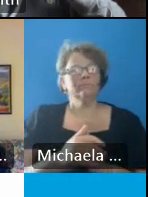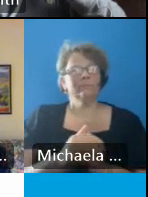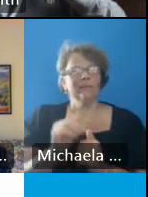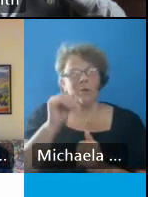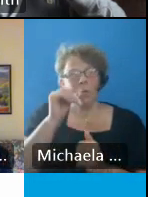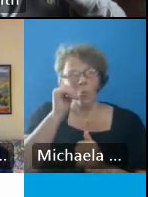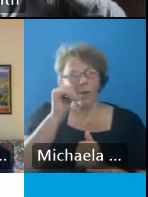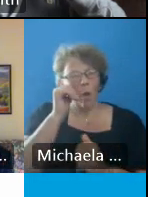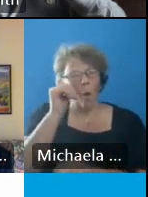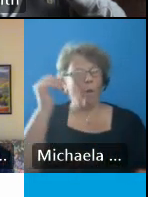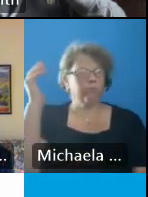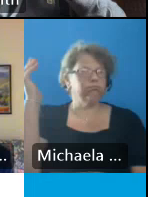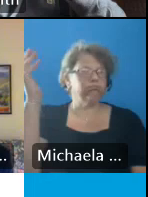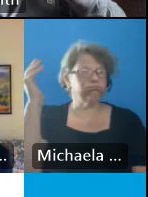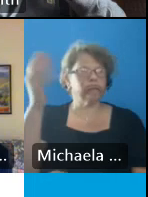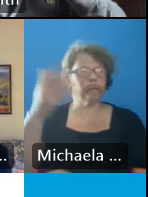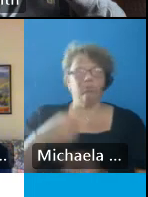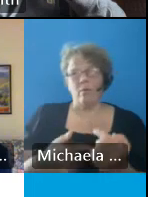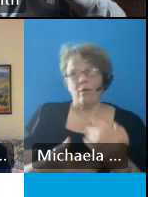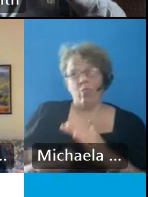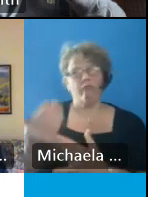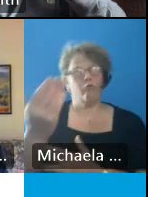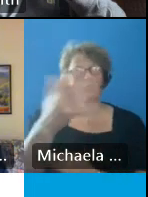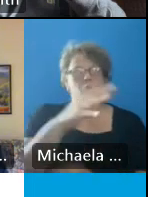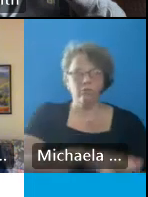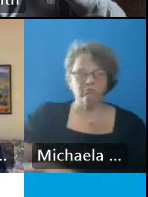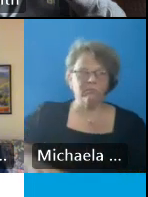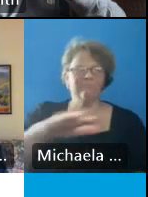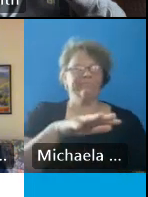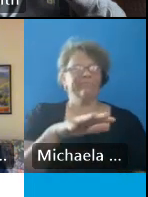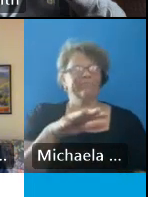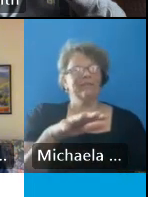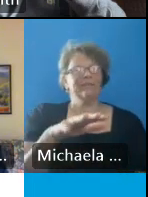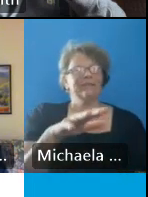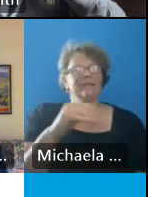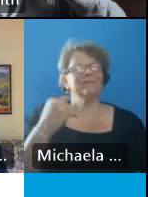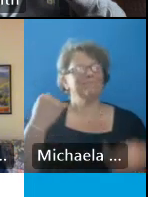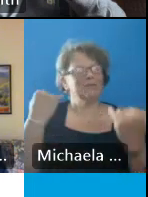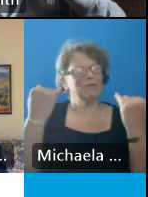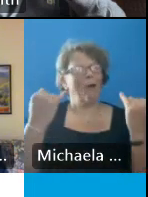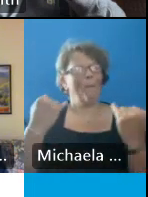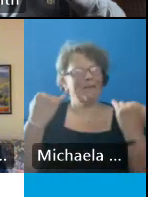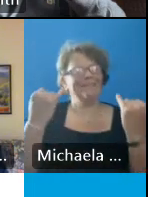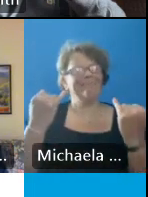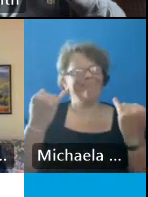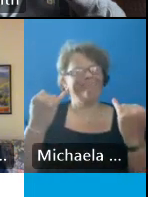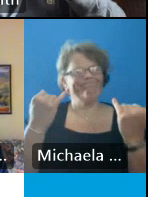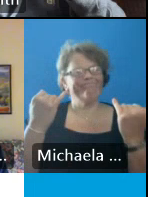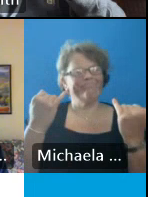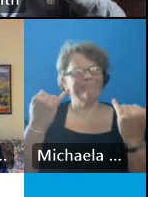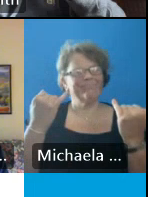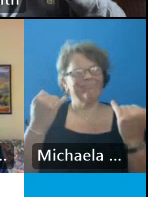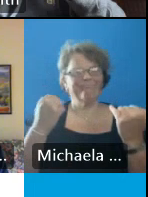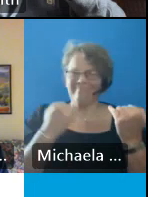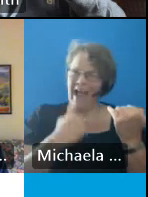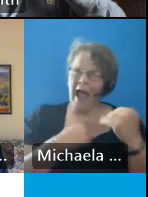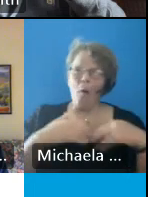down the country is a massive priority, but no less in Derby and Derbyshire, is around our